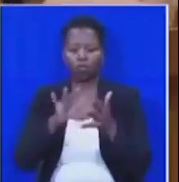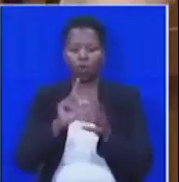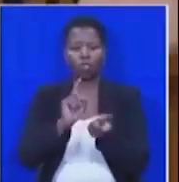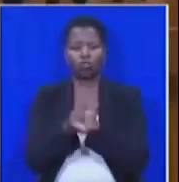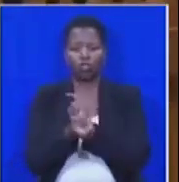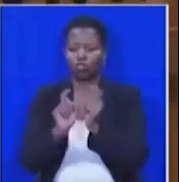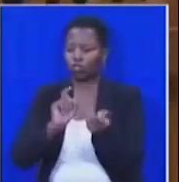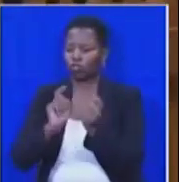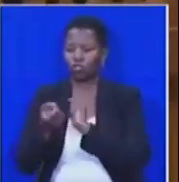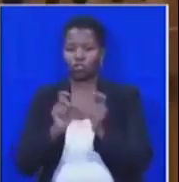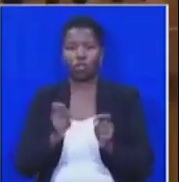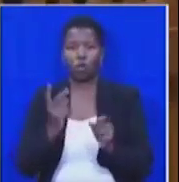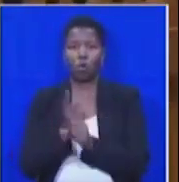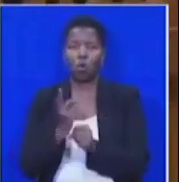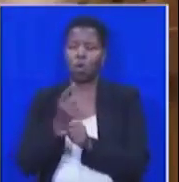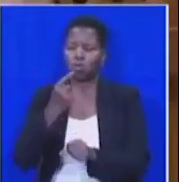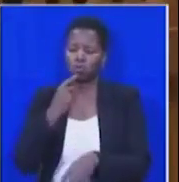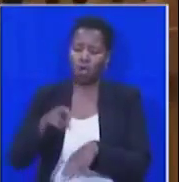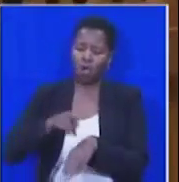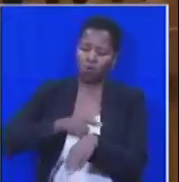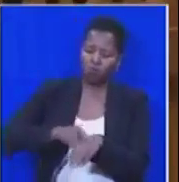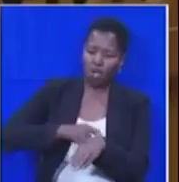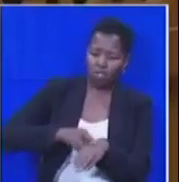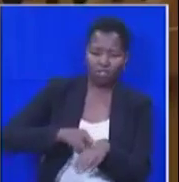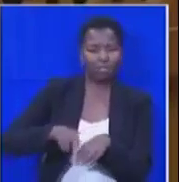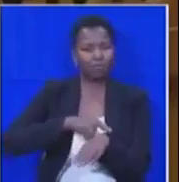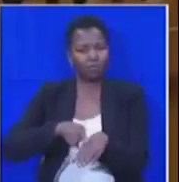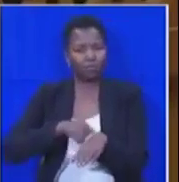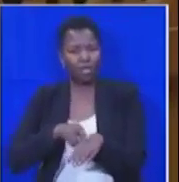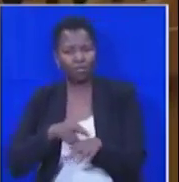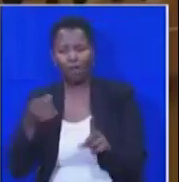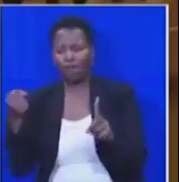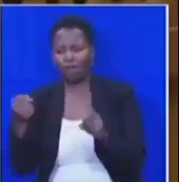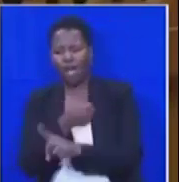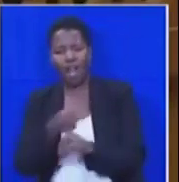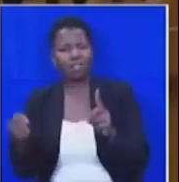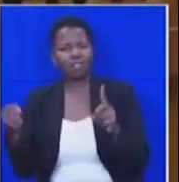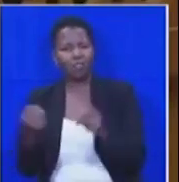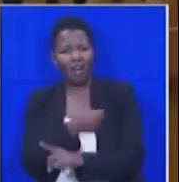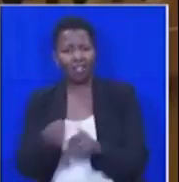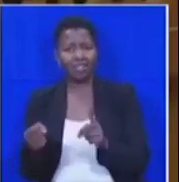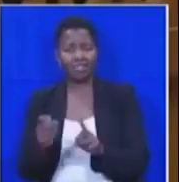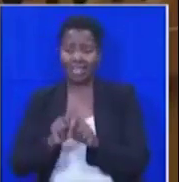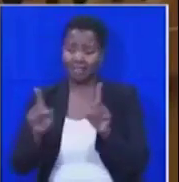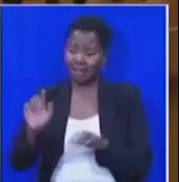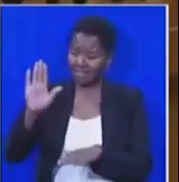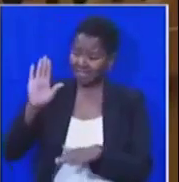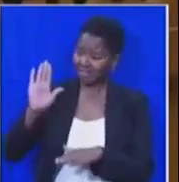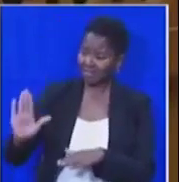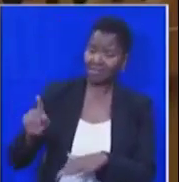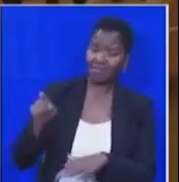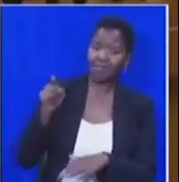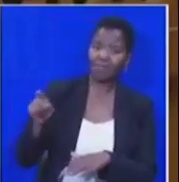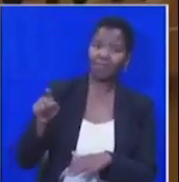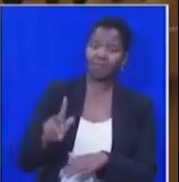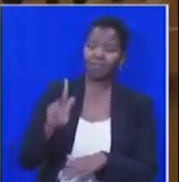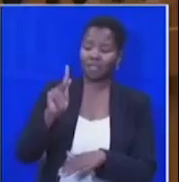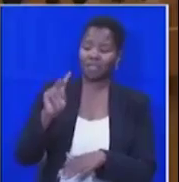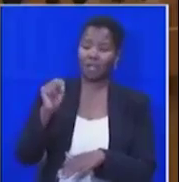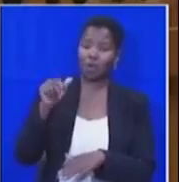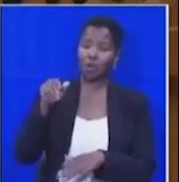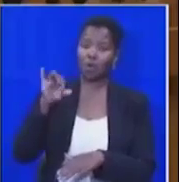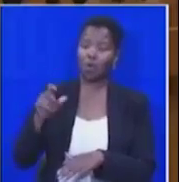and bemoan racists and people who talk about violence. Yet their MP Bongani Mkongi, who wanted to